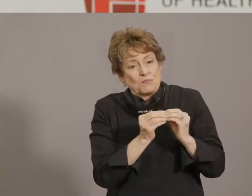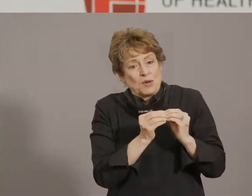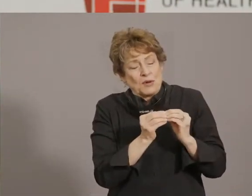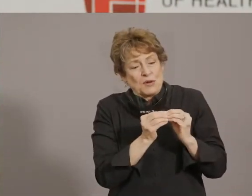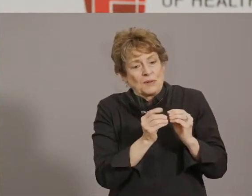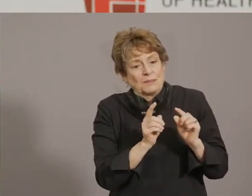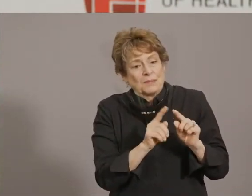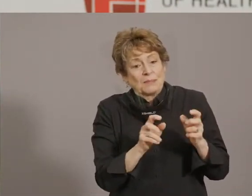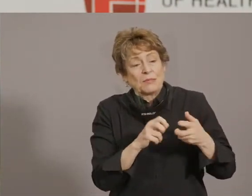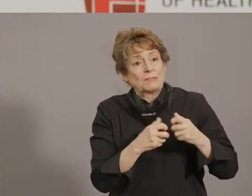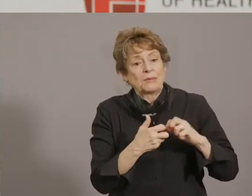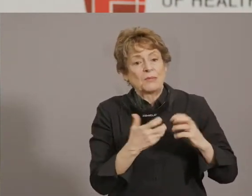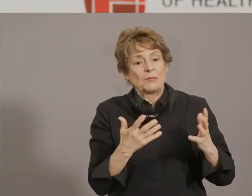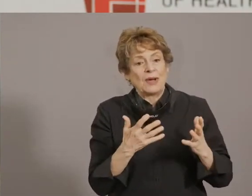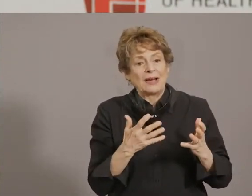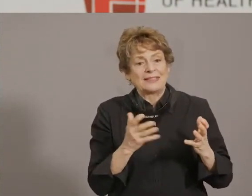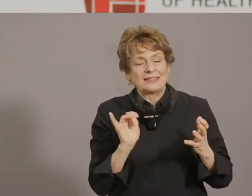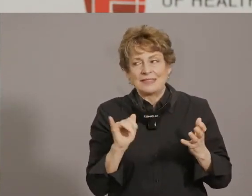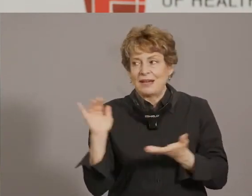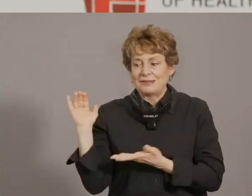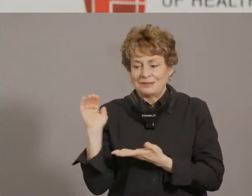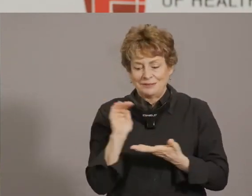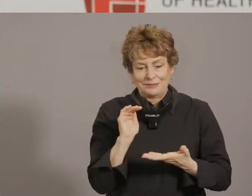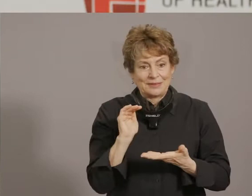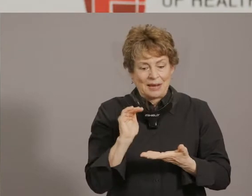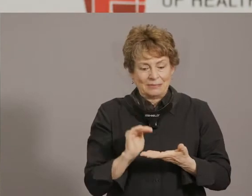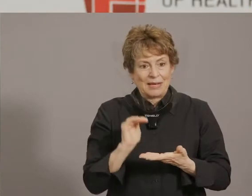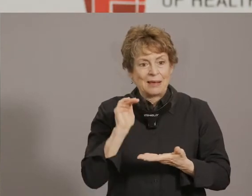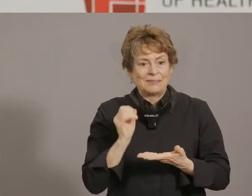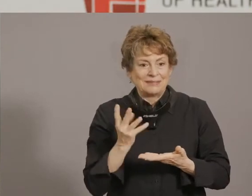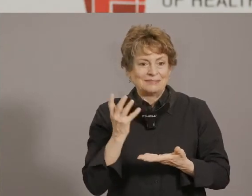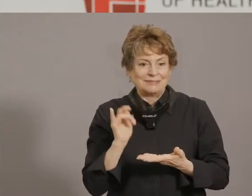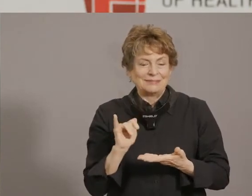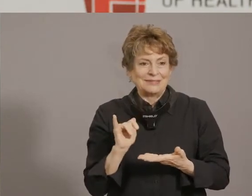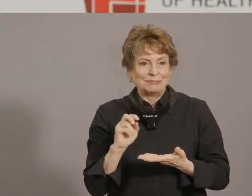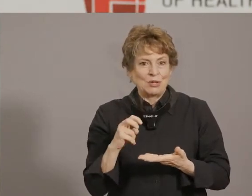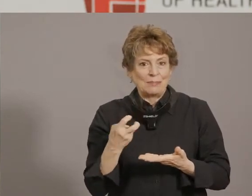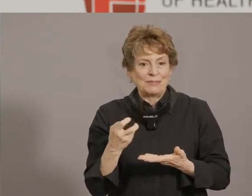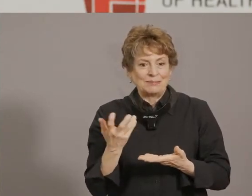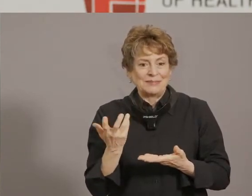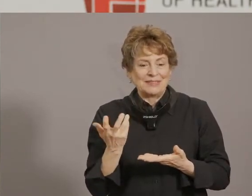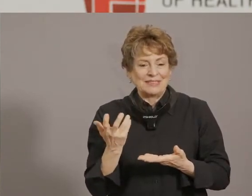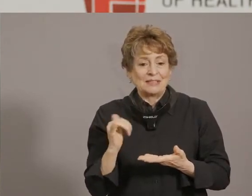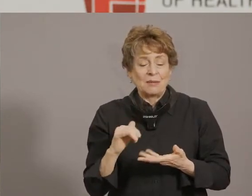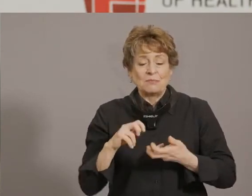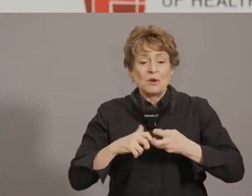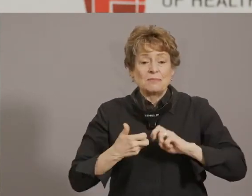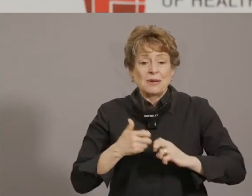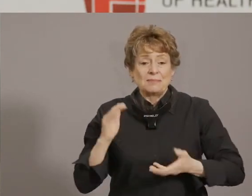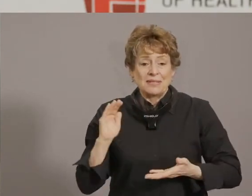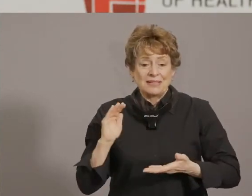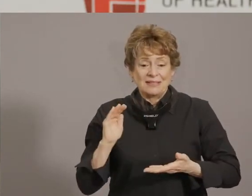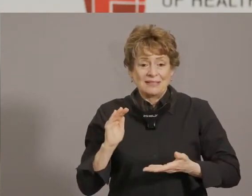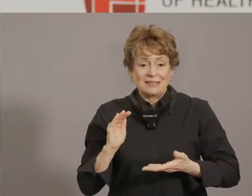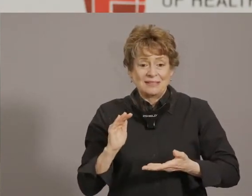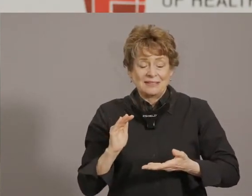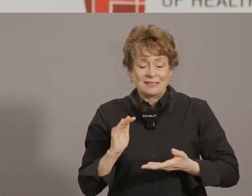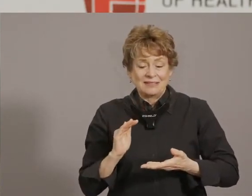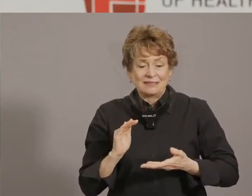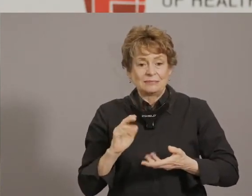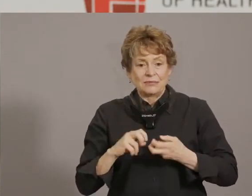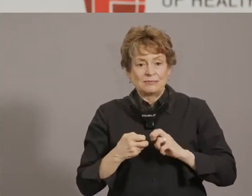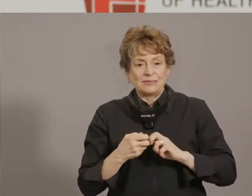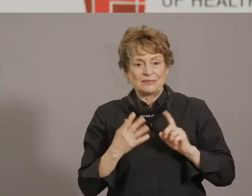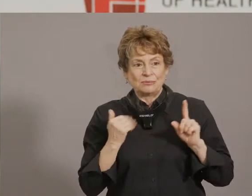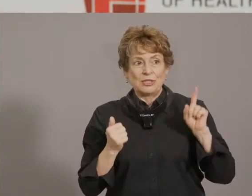to that capacity. That's going to be less in our rural counties, and so trying to catch up may take a little bit, but overall,